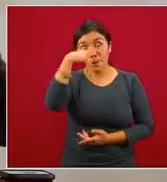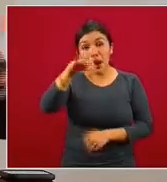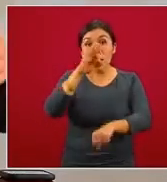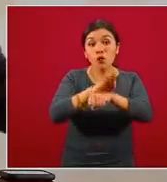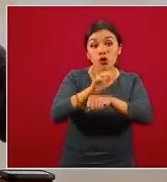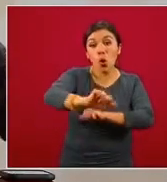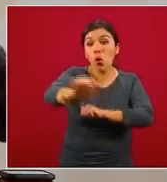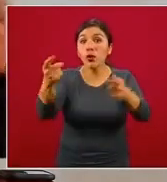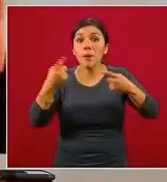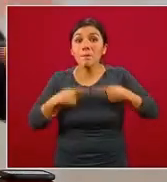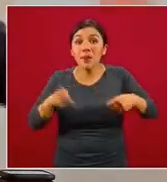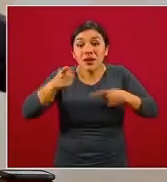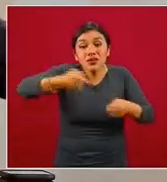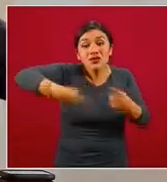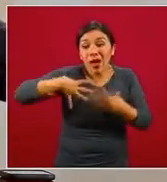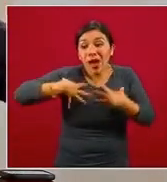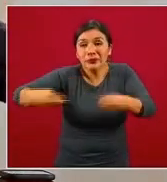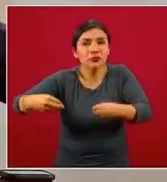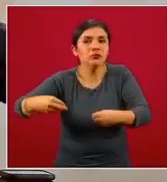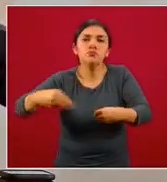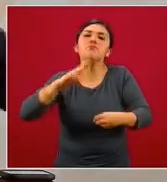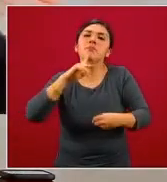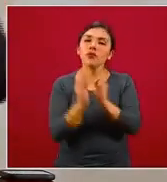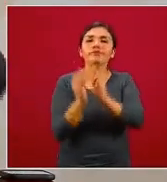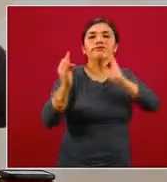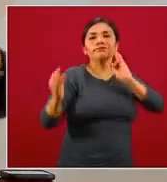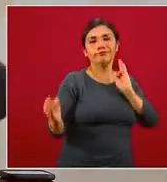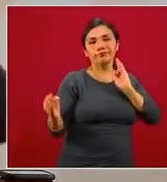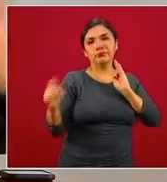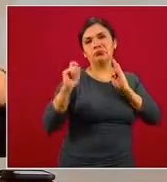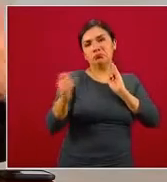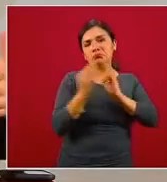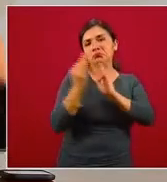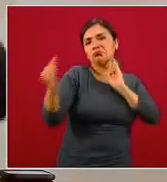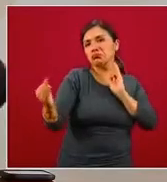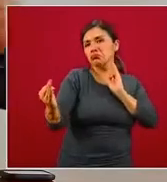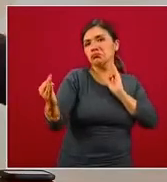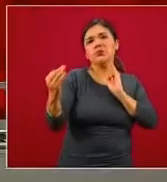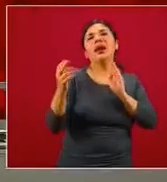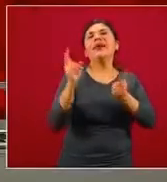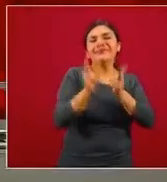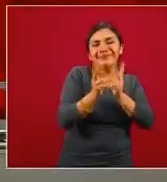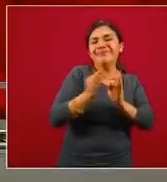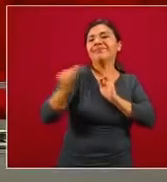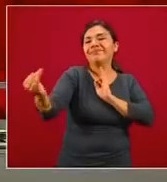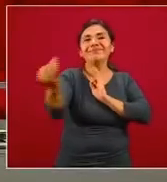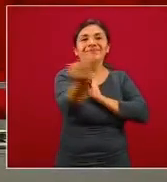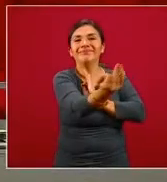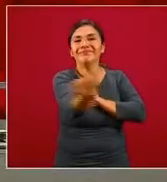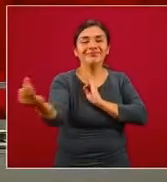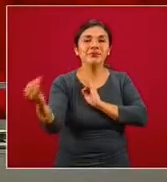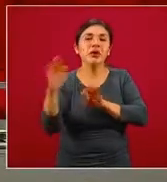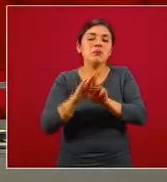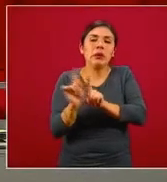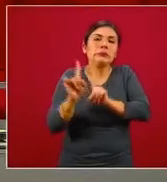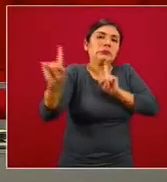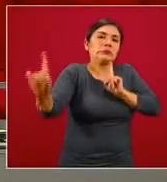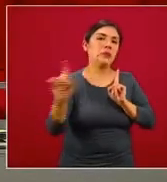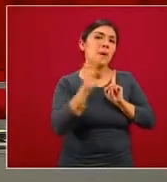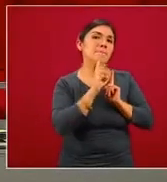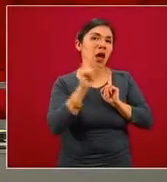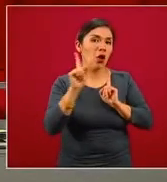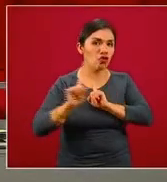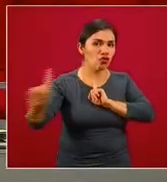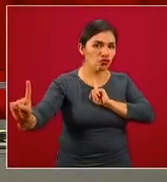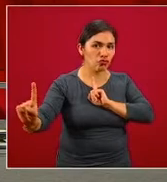if otros en la the familia, conditions mantener allow esa it, sana distancia, you should que es try to estar durante toda la have convivencia a la 8 mayor hours of distancia sleep posible.